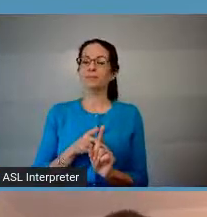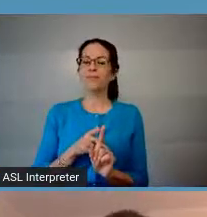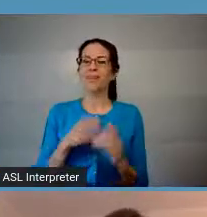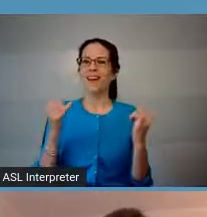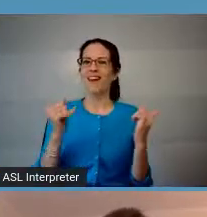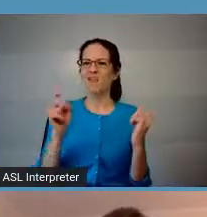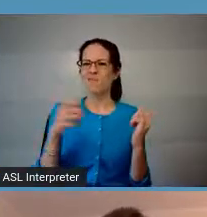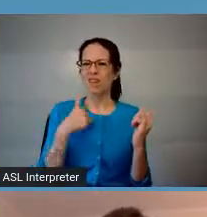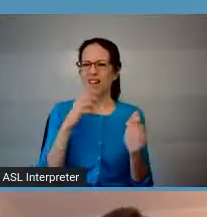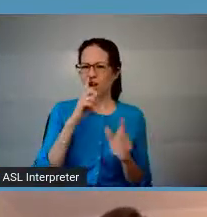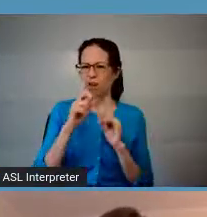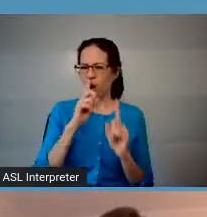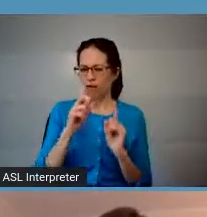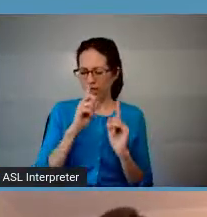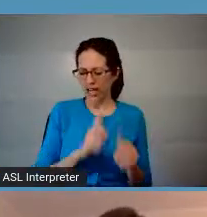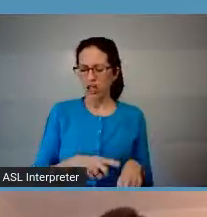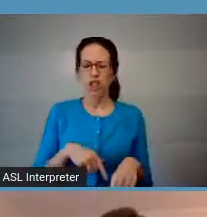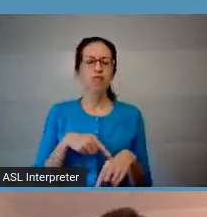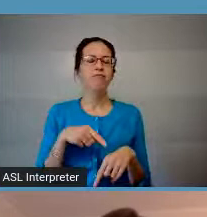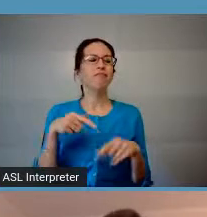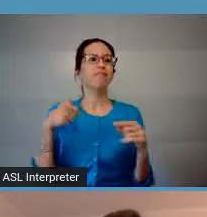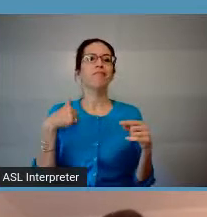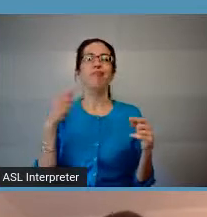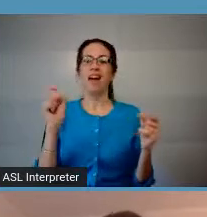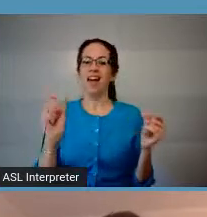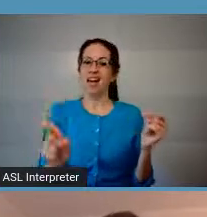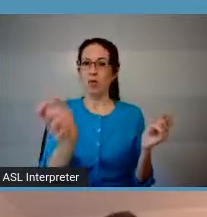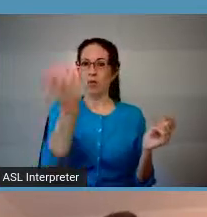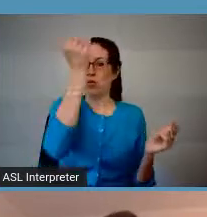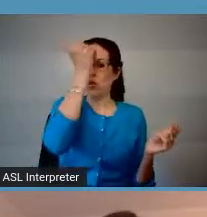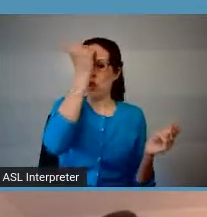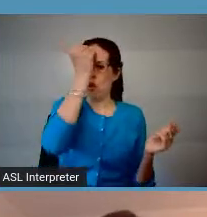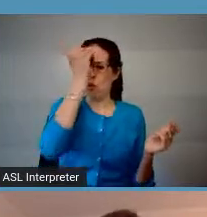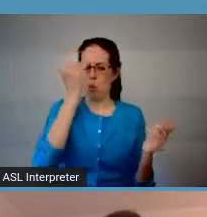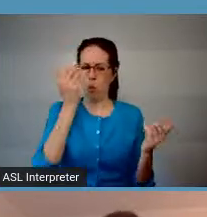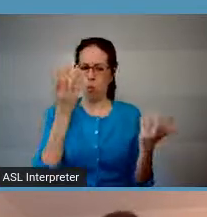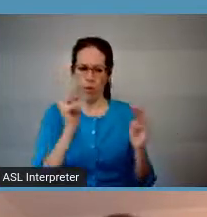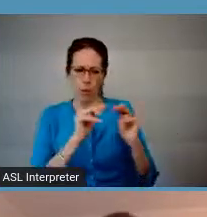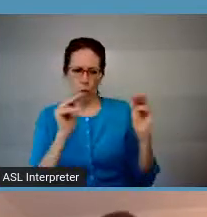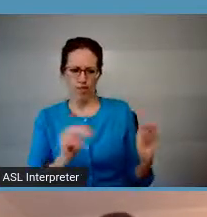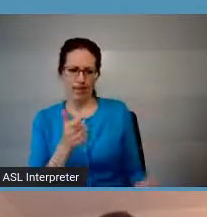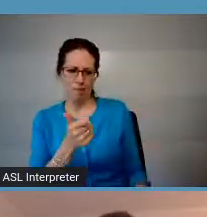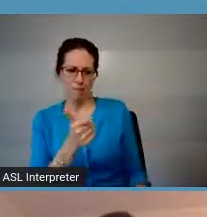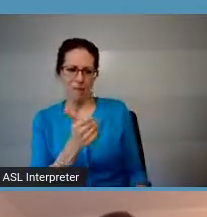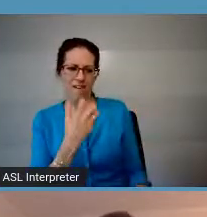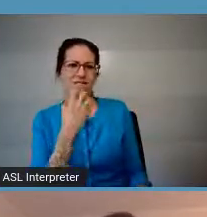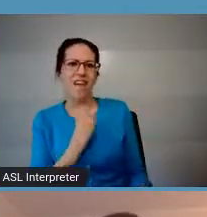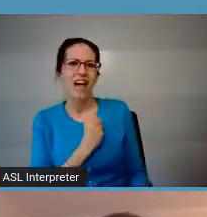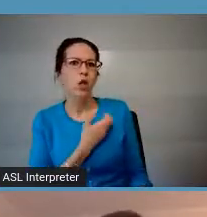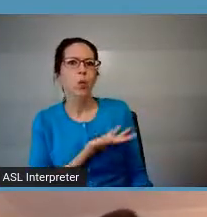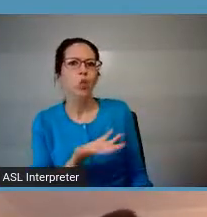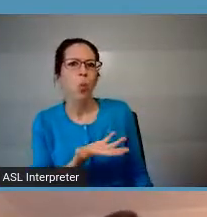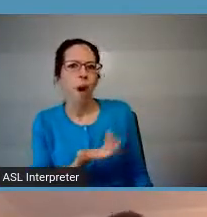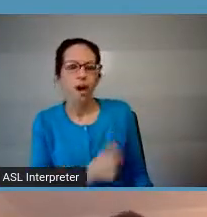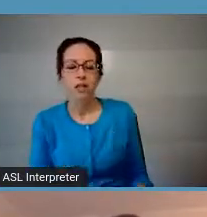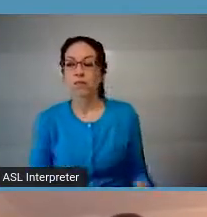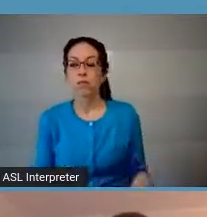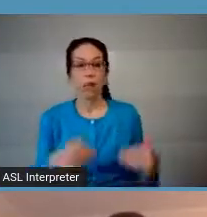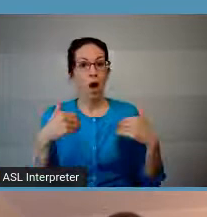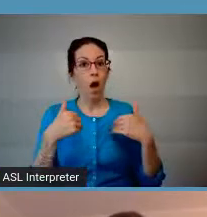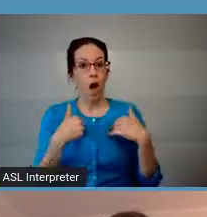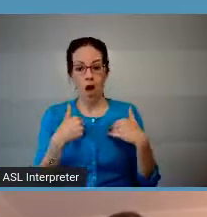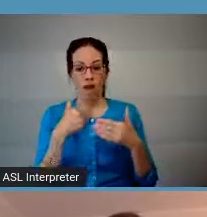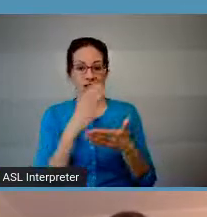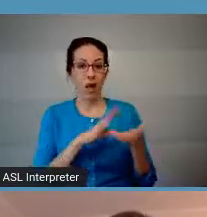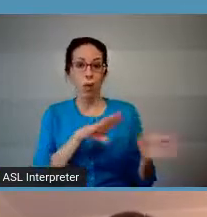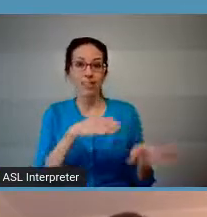conversation where you've got to know, what is it the museum values most? Is there a deadline that cannot be moved? Then